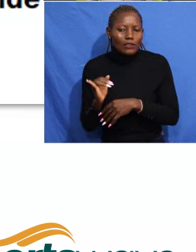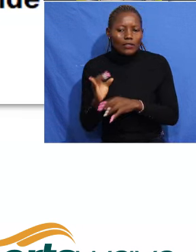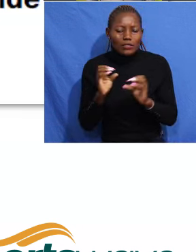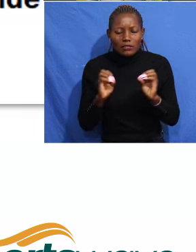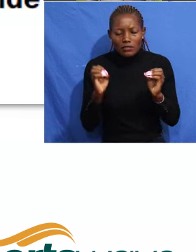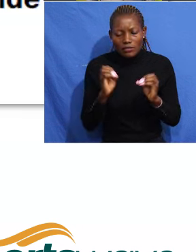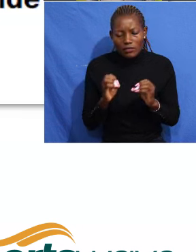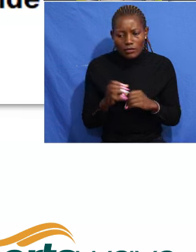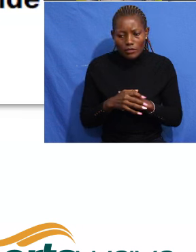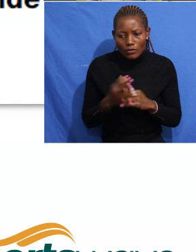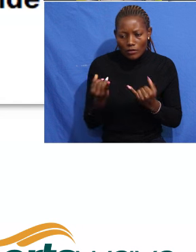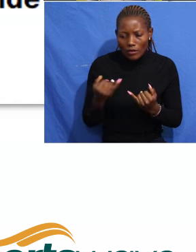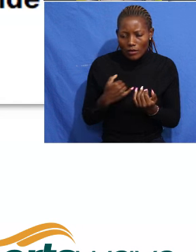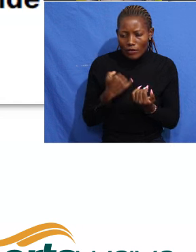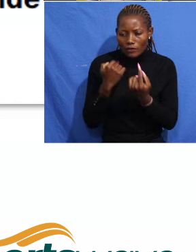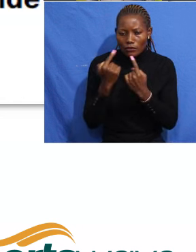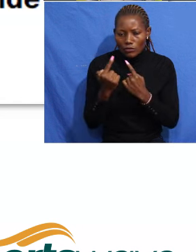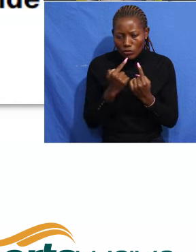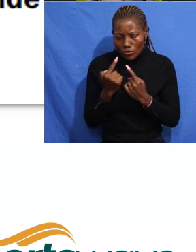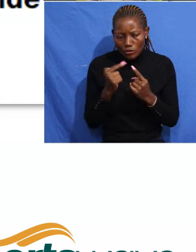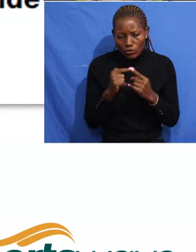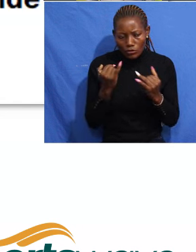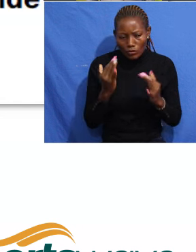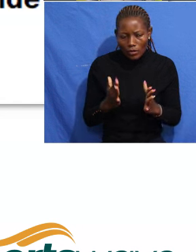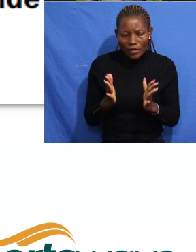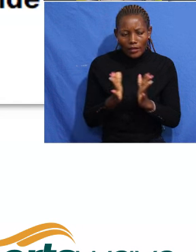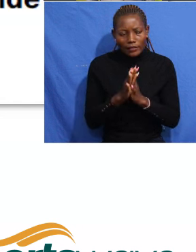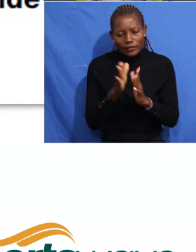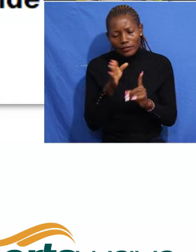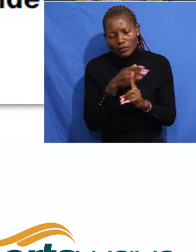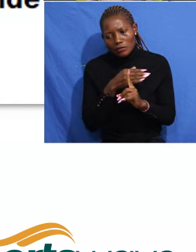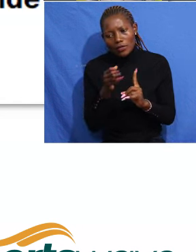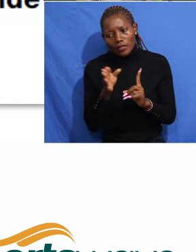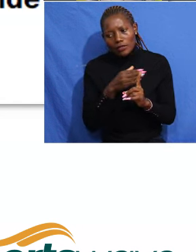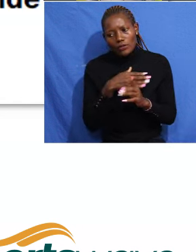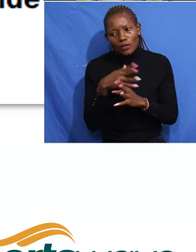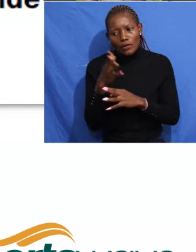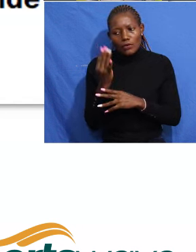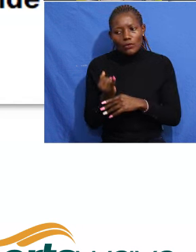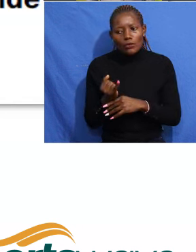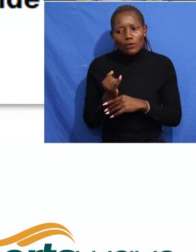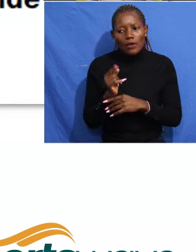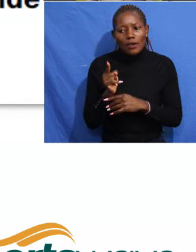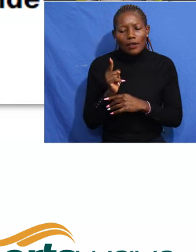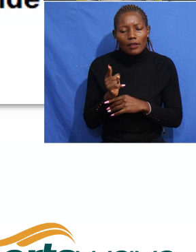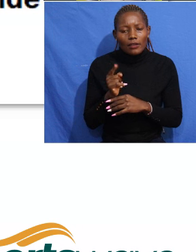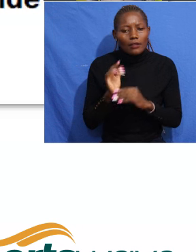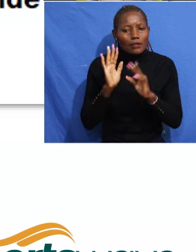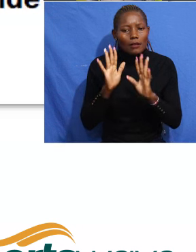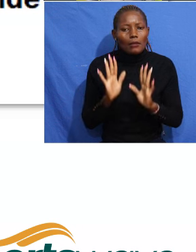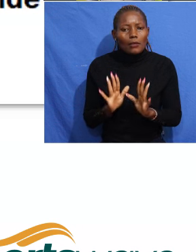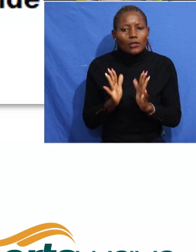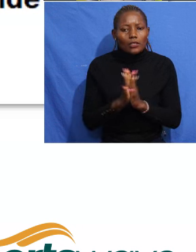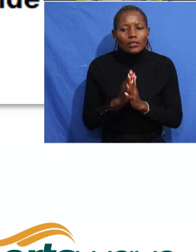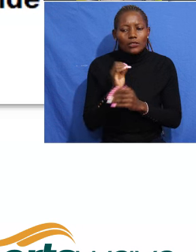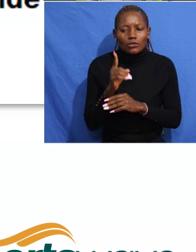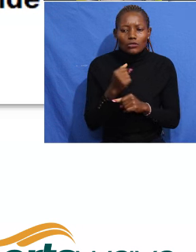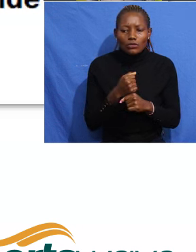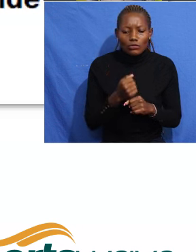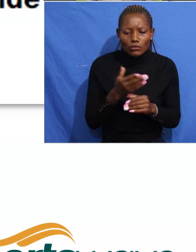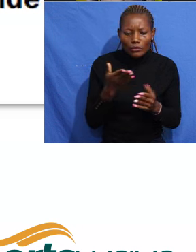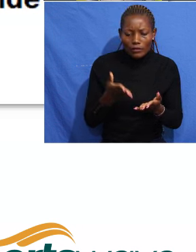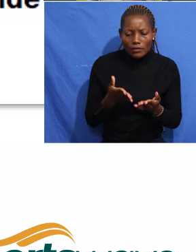I have to talk to them and then I have to convince them why recovery is so important and you should do this and